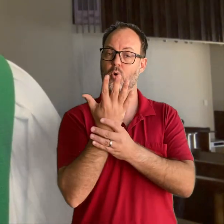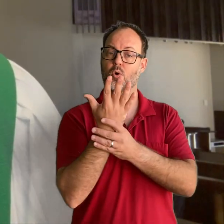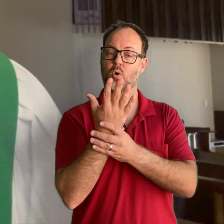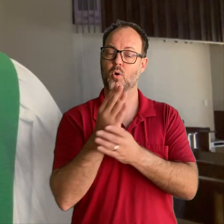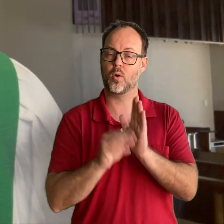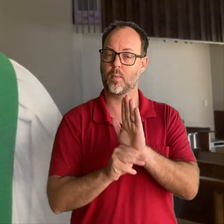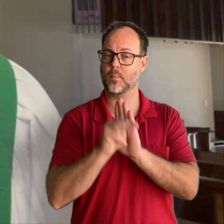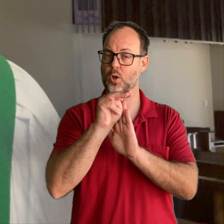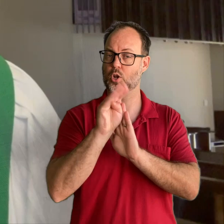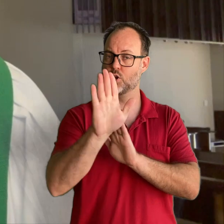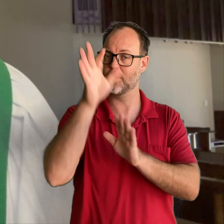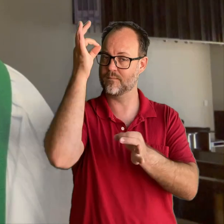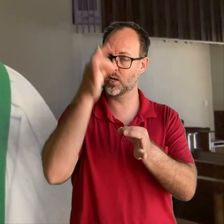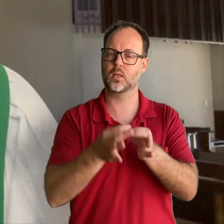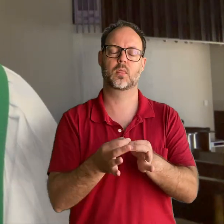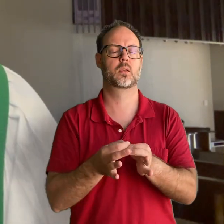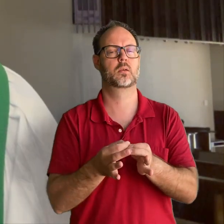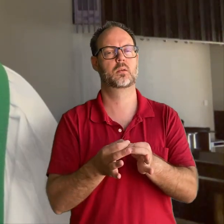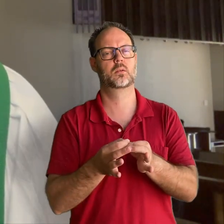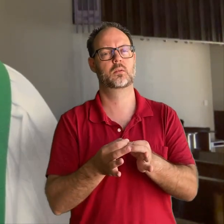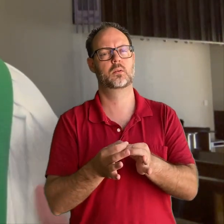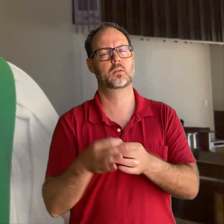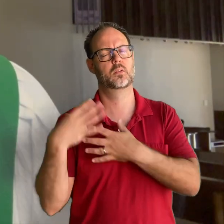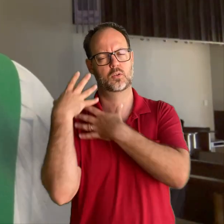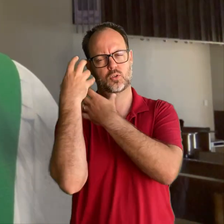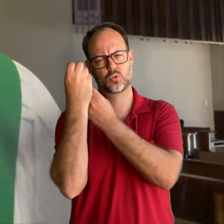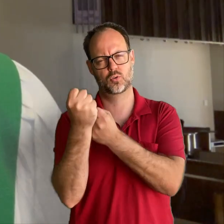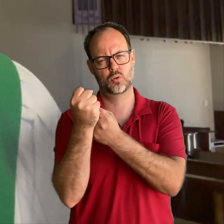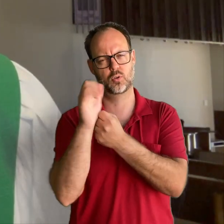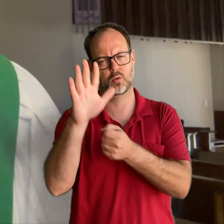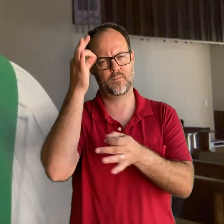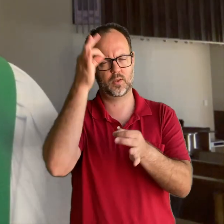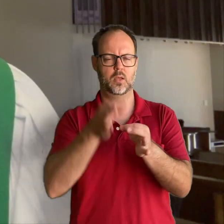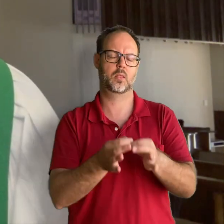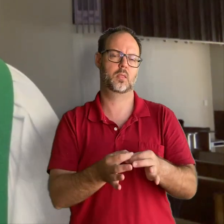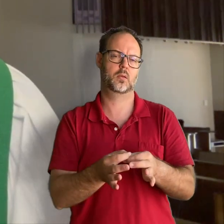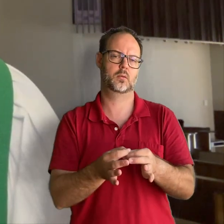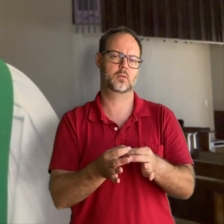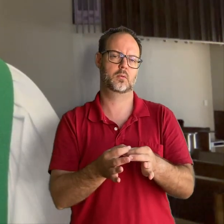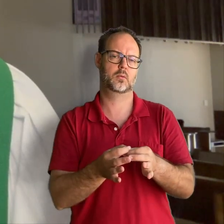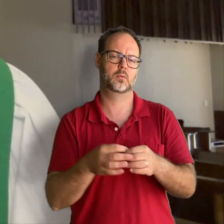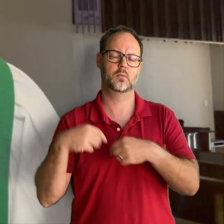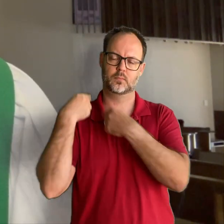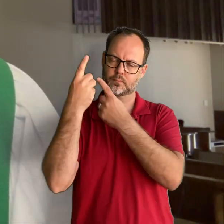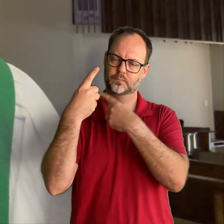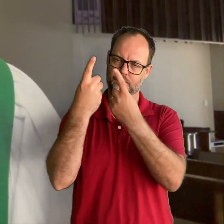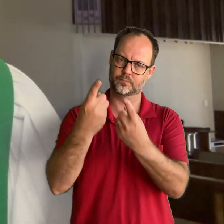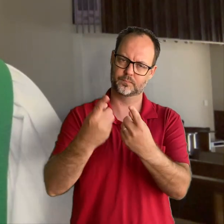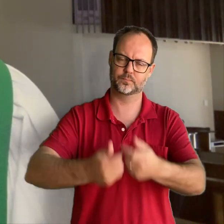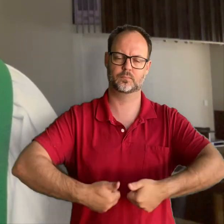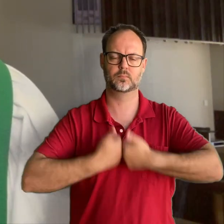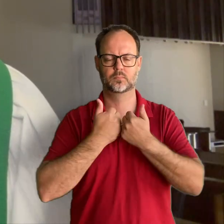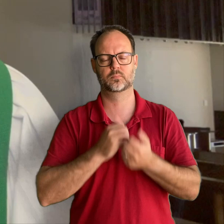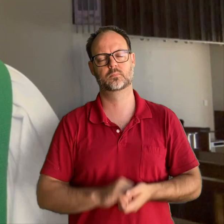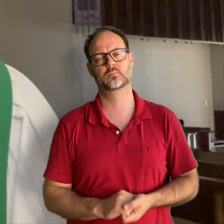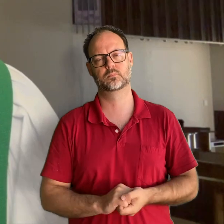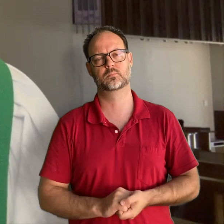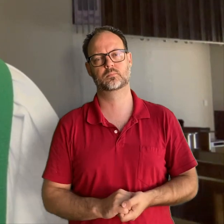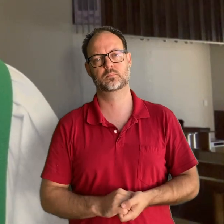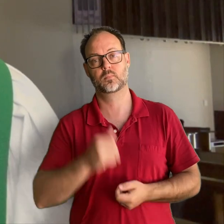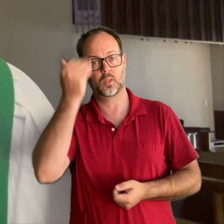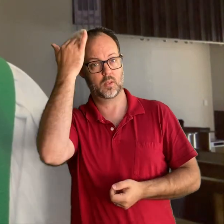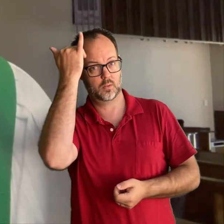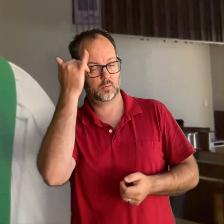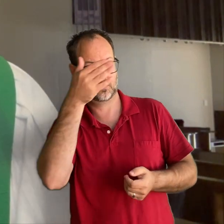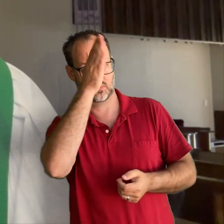grow and mature your faith, to strengthen your faith throughout your lives.